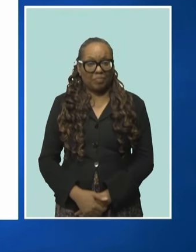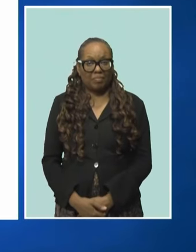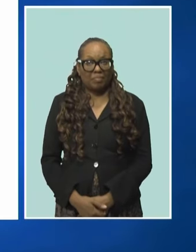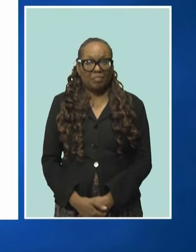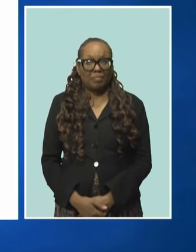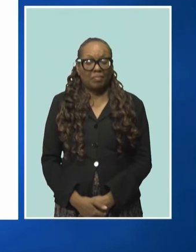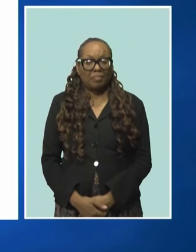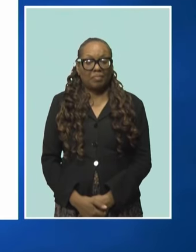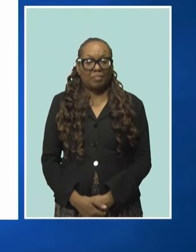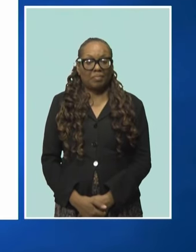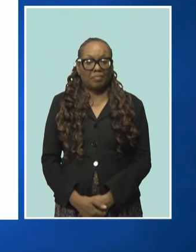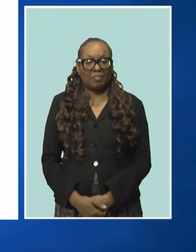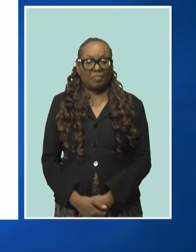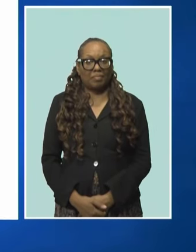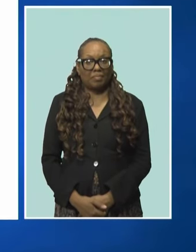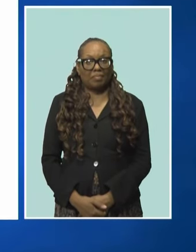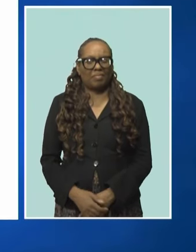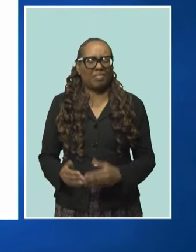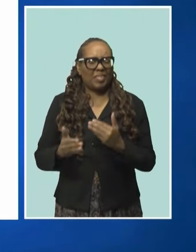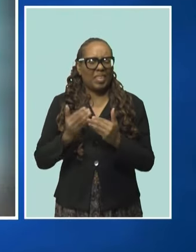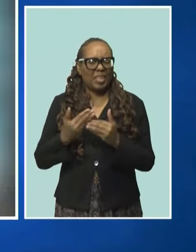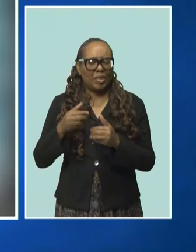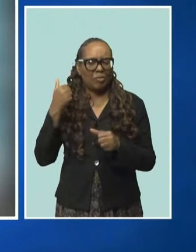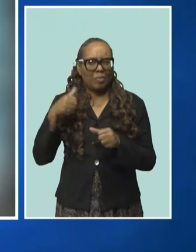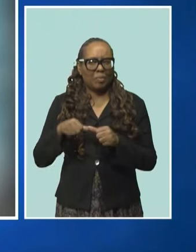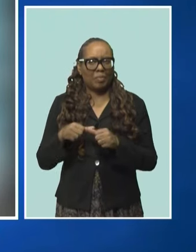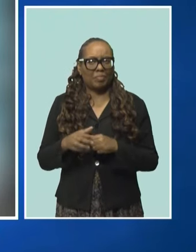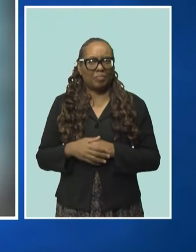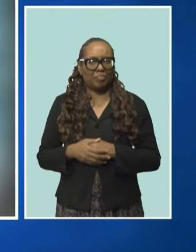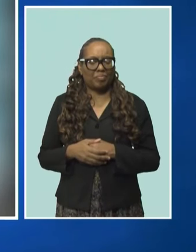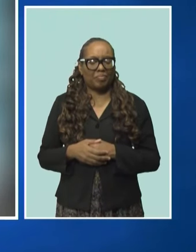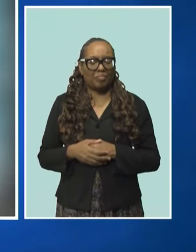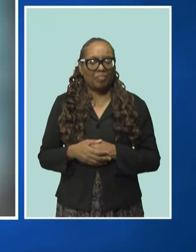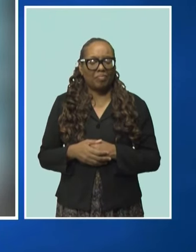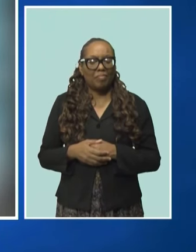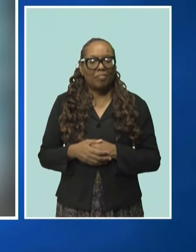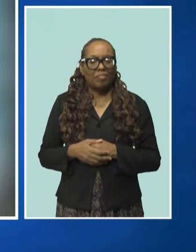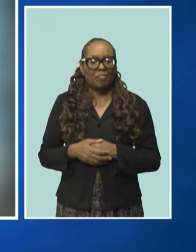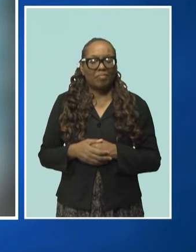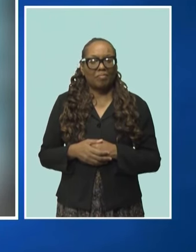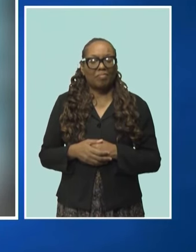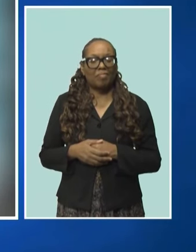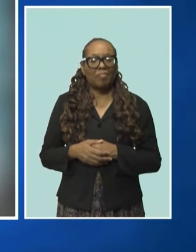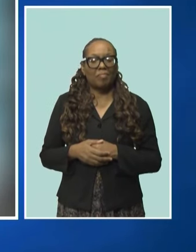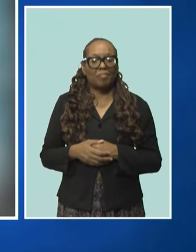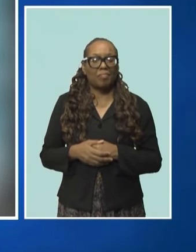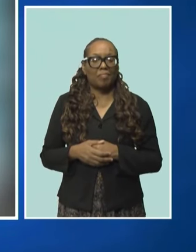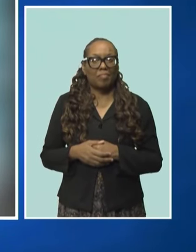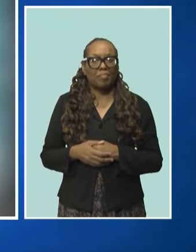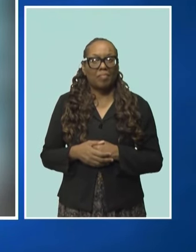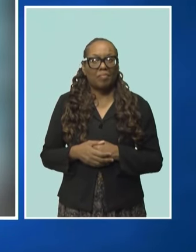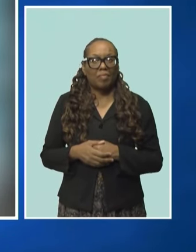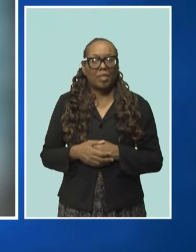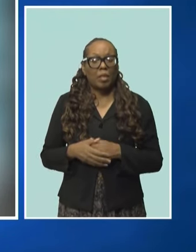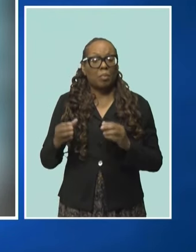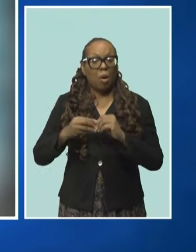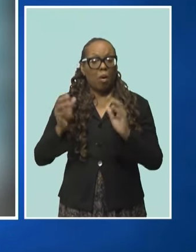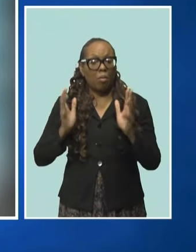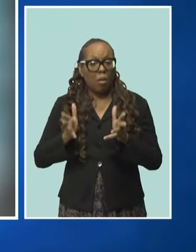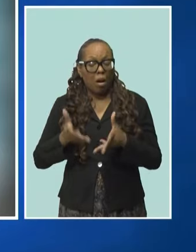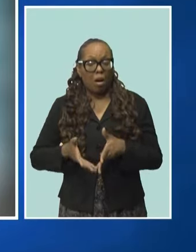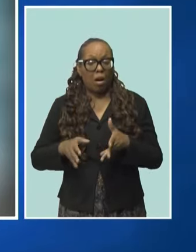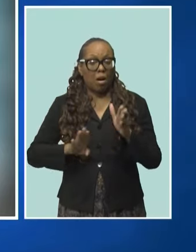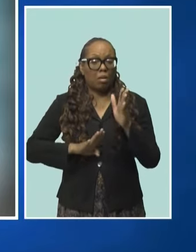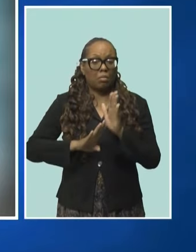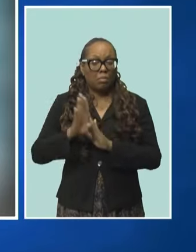832-1995. Easy to remember. The creative director tells the YES Business Report exploratory talks are in the works to develop